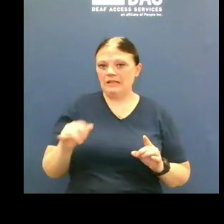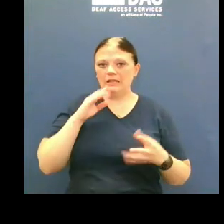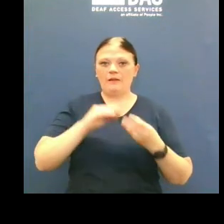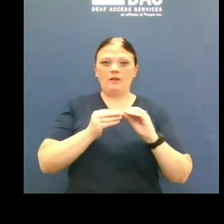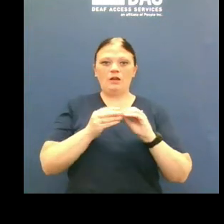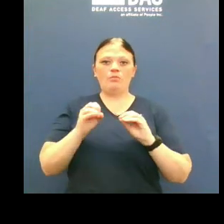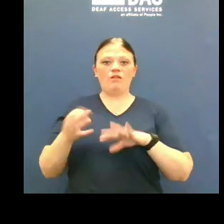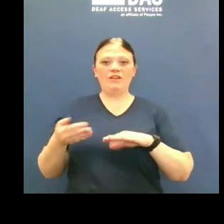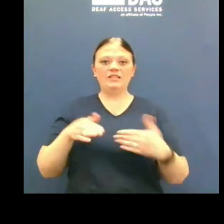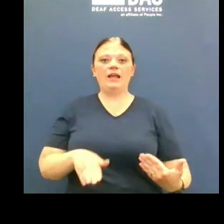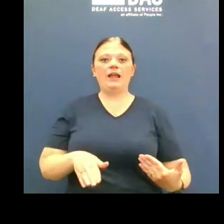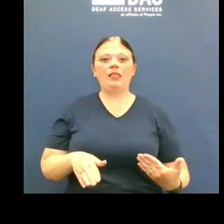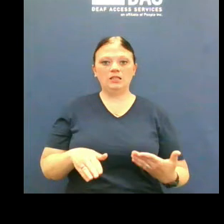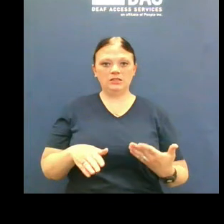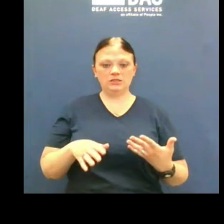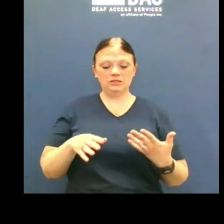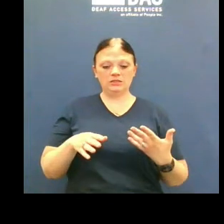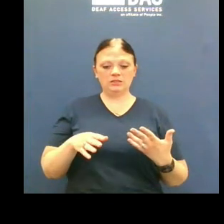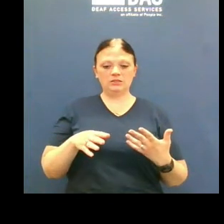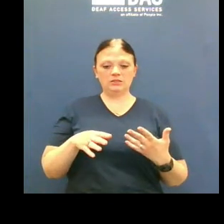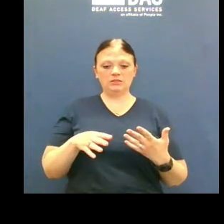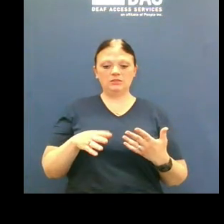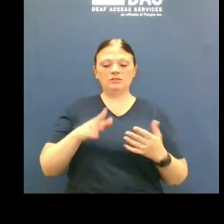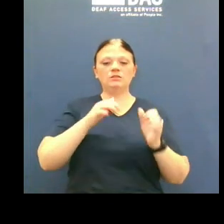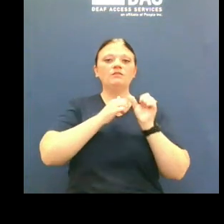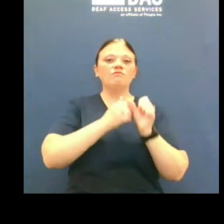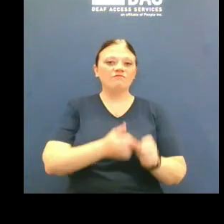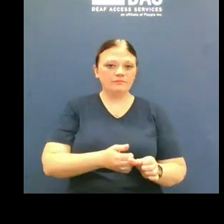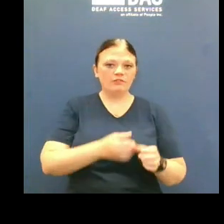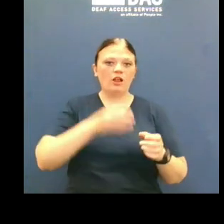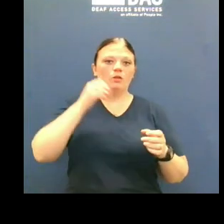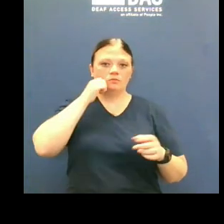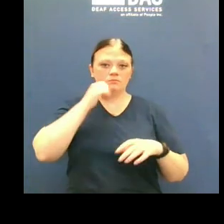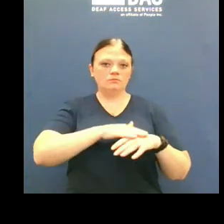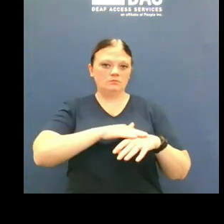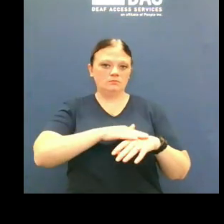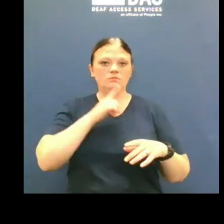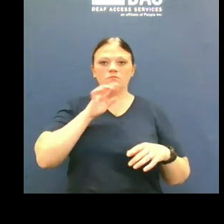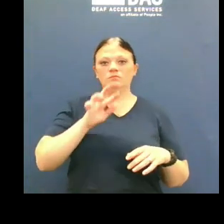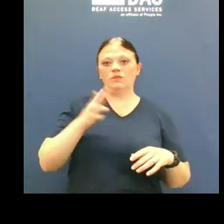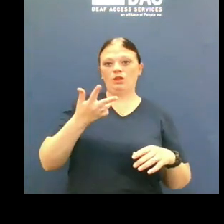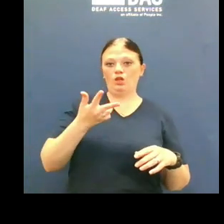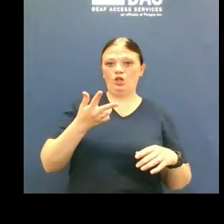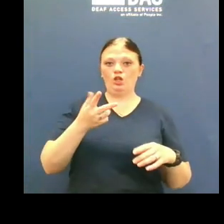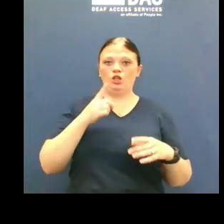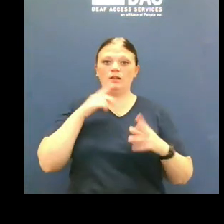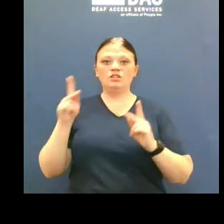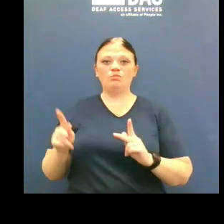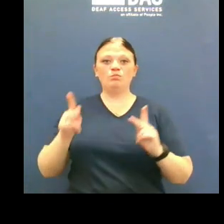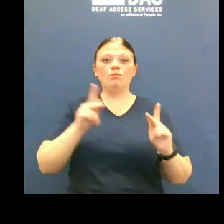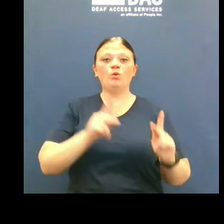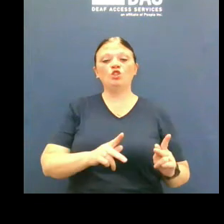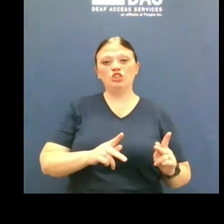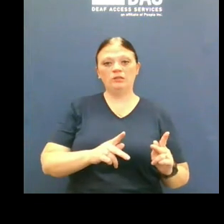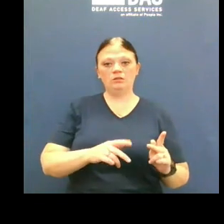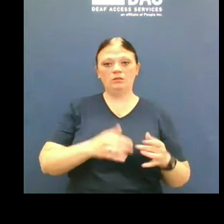of fatalities by ethnicity and race. The third column is looking at the proportion of those, and then the last column